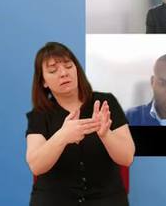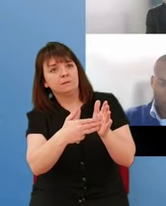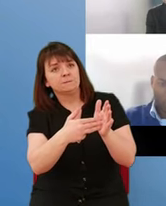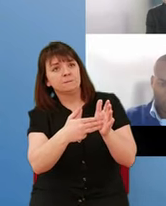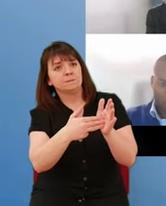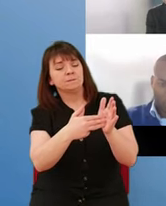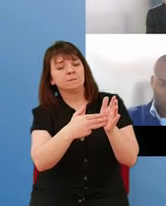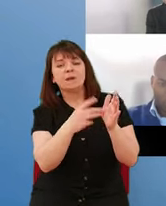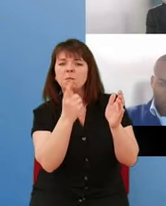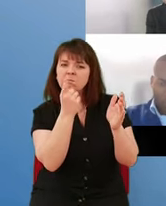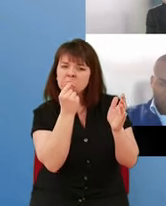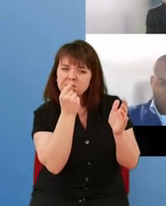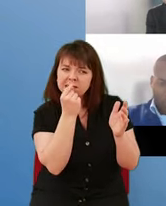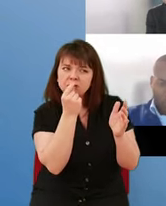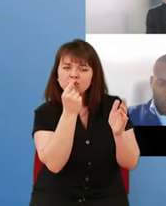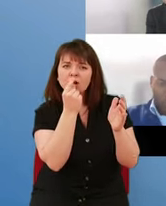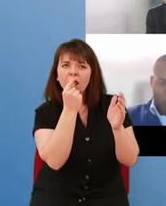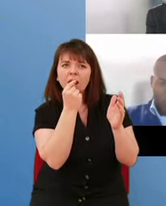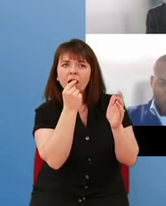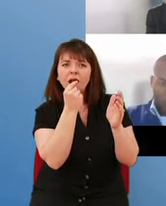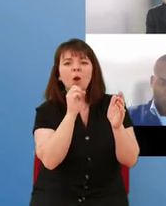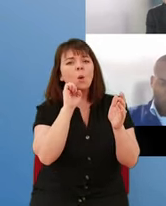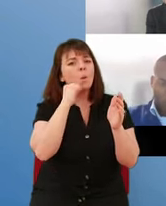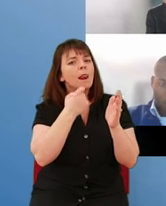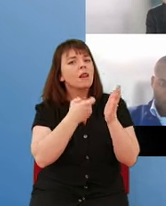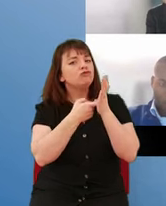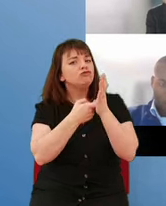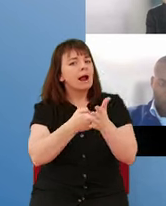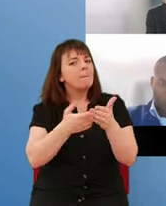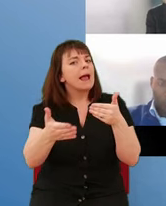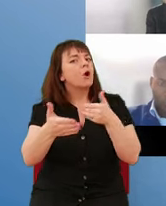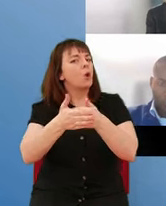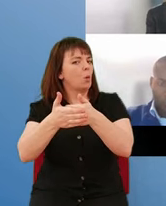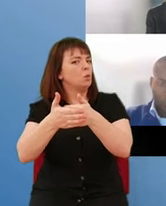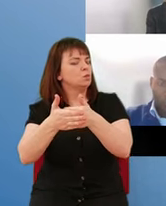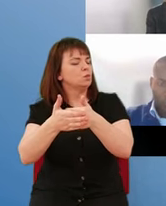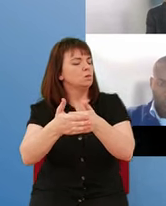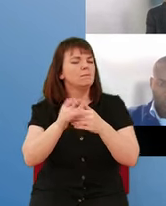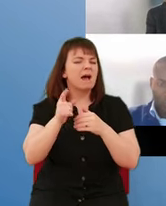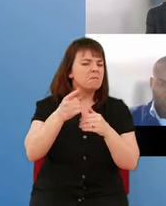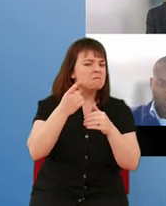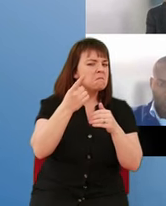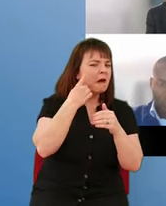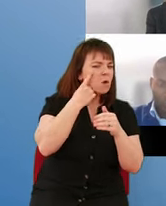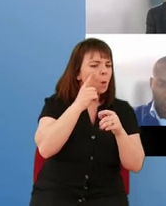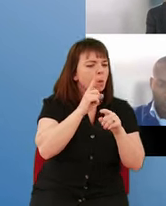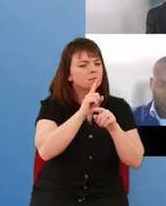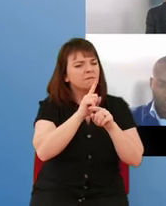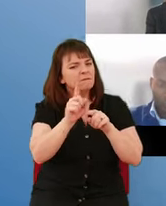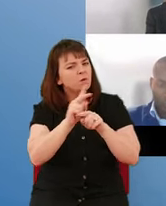we will see how the next few weeks goes, and obviously Gina will update more on that through the agenda